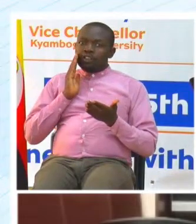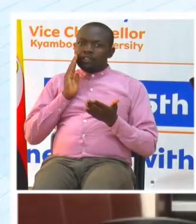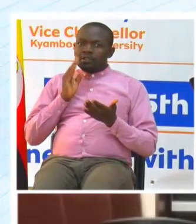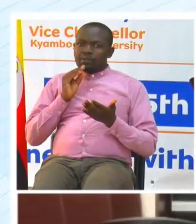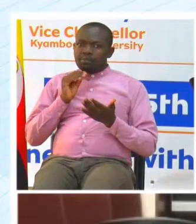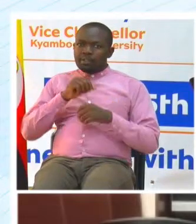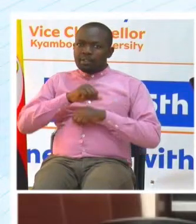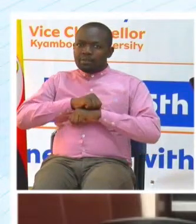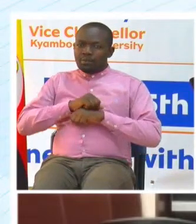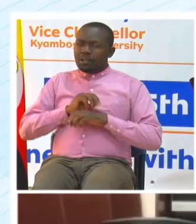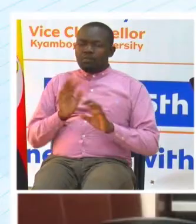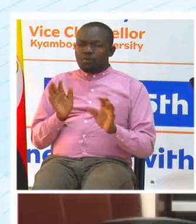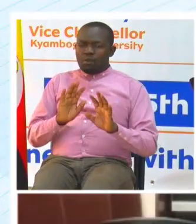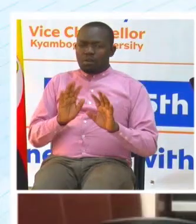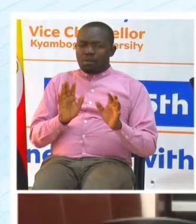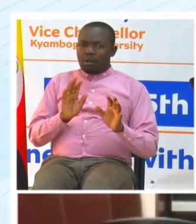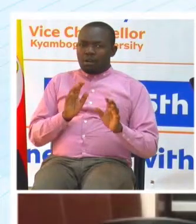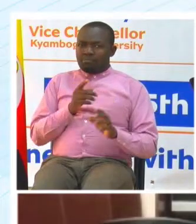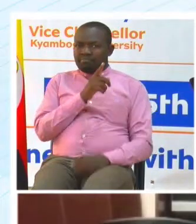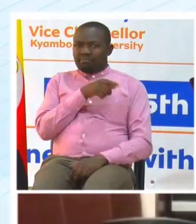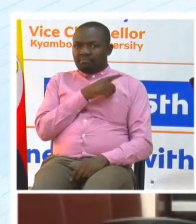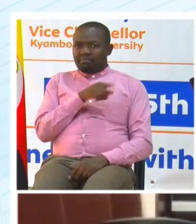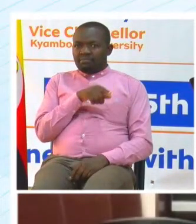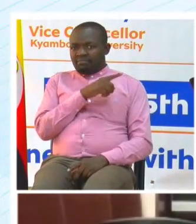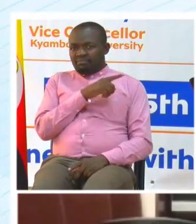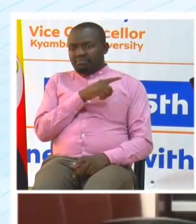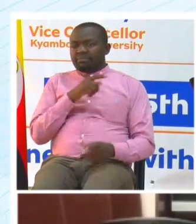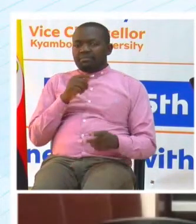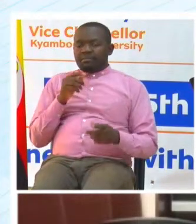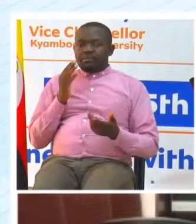ask the school to waive it off.